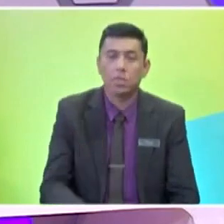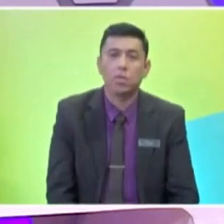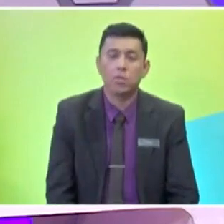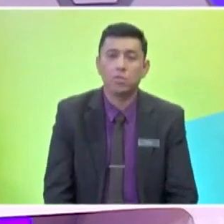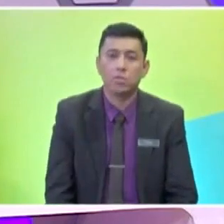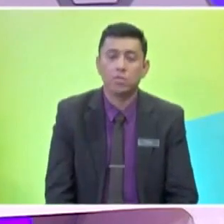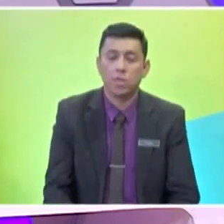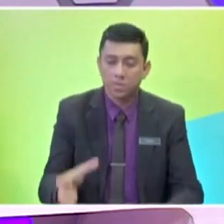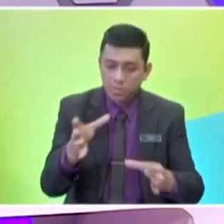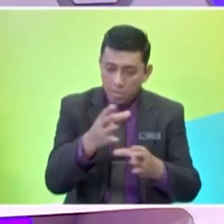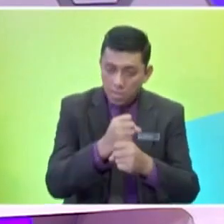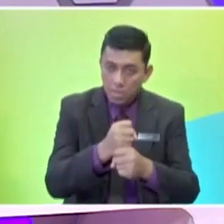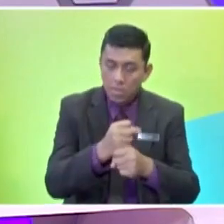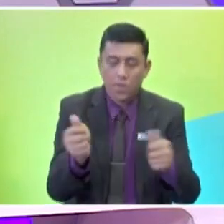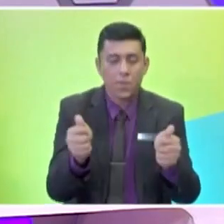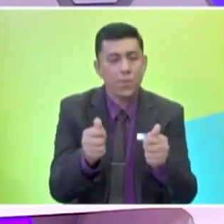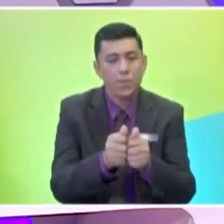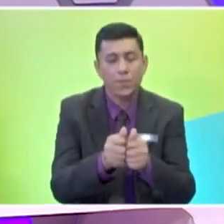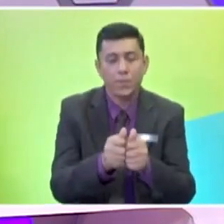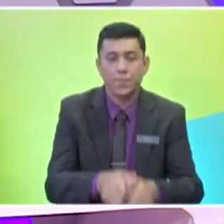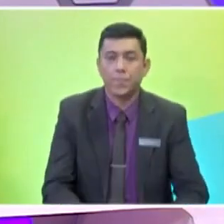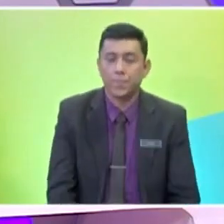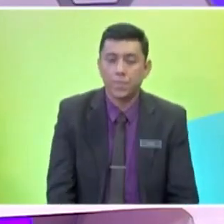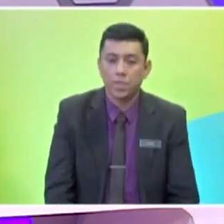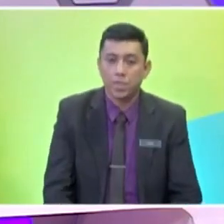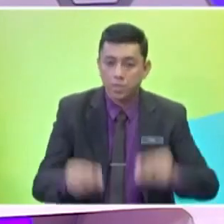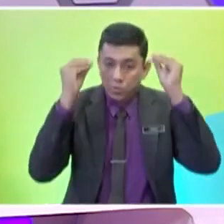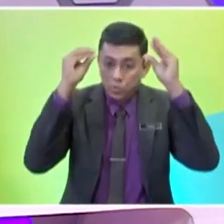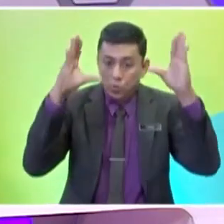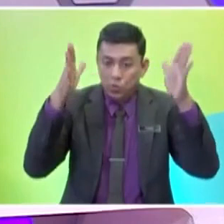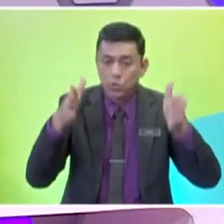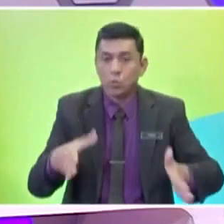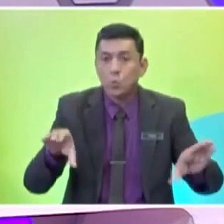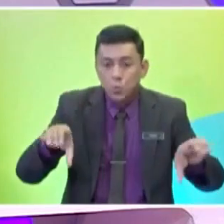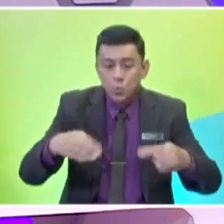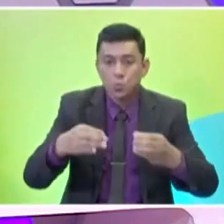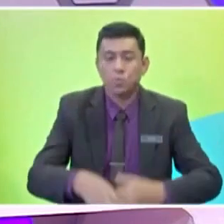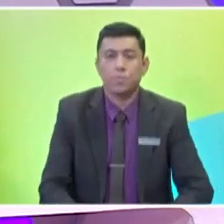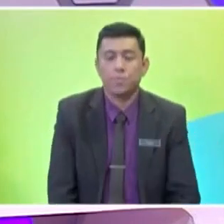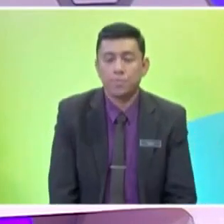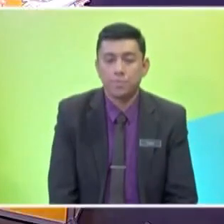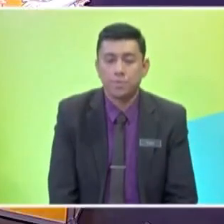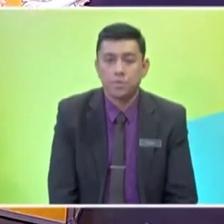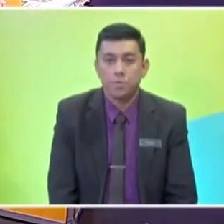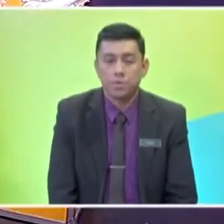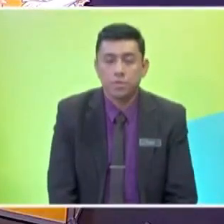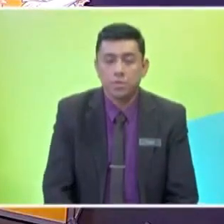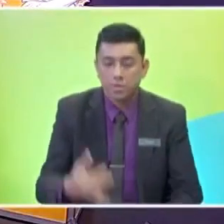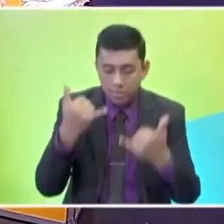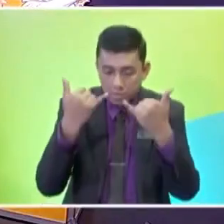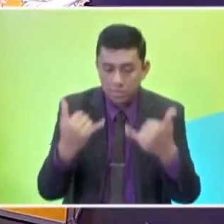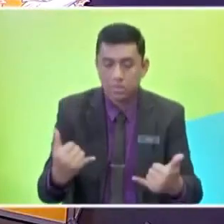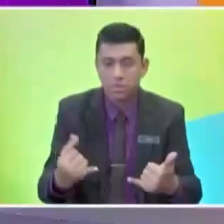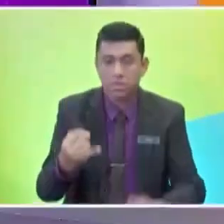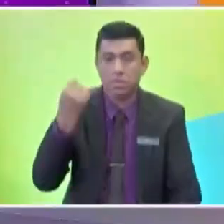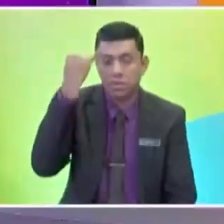Wow. Okay, you have to paste even on the top of the paper cup. Mm-hmm. Okay, you'll get something like this. Okay. Okay, now it's